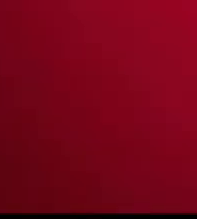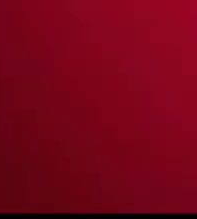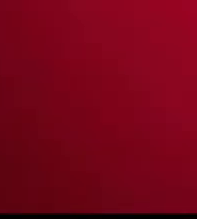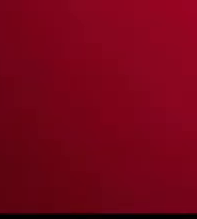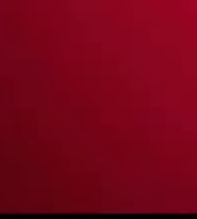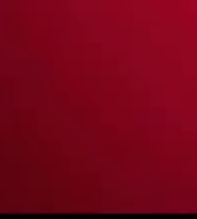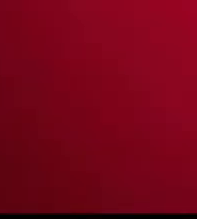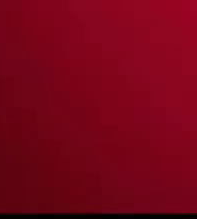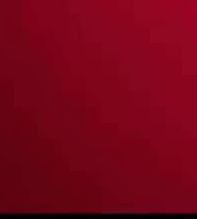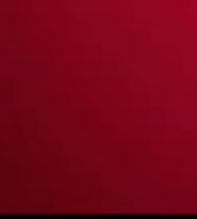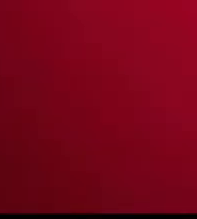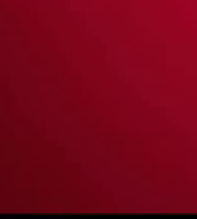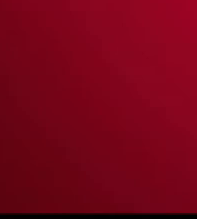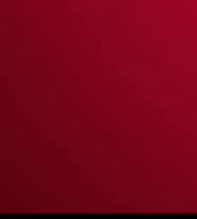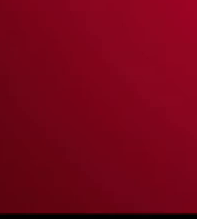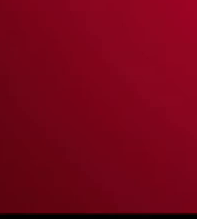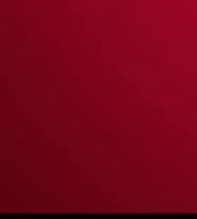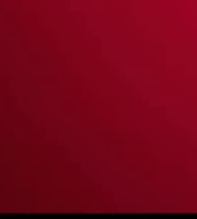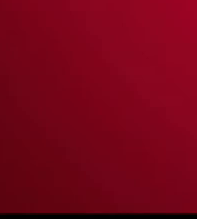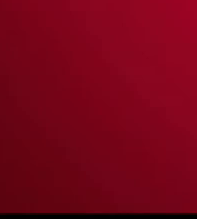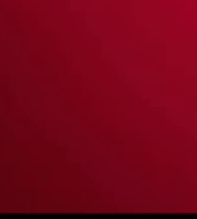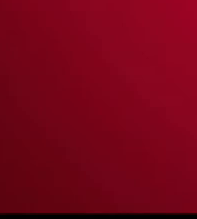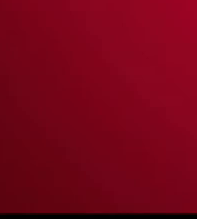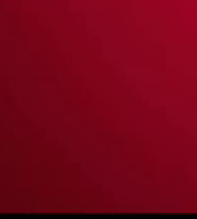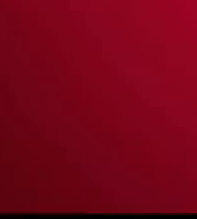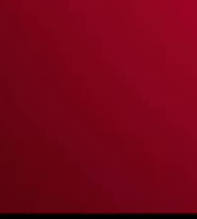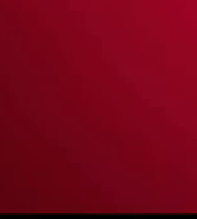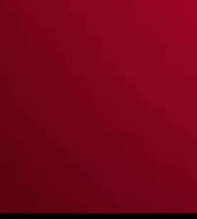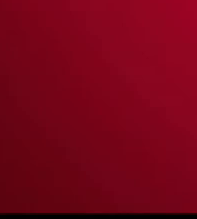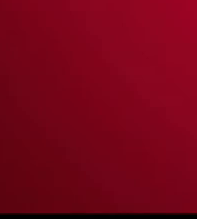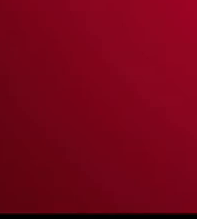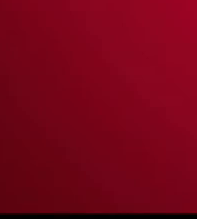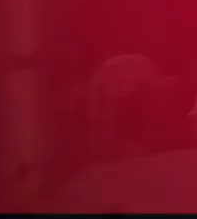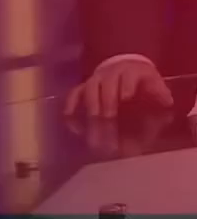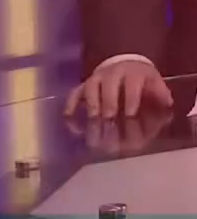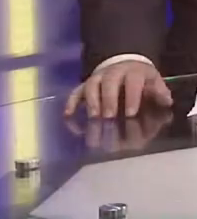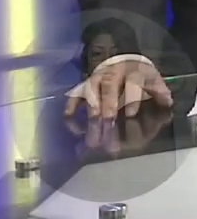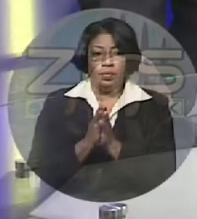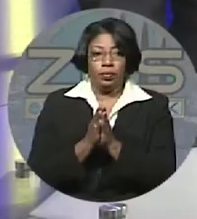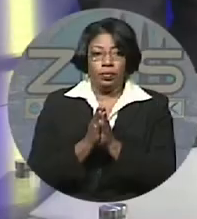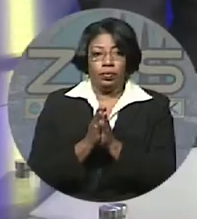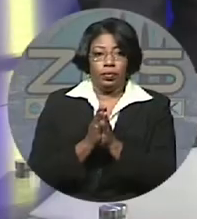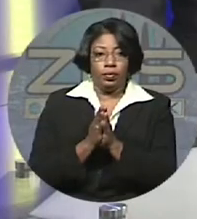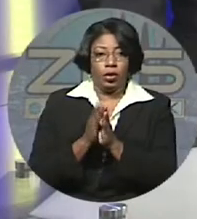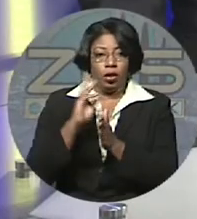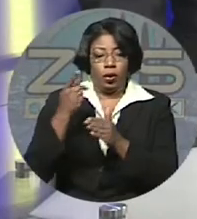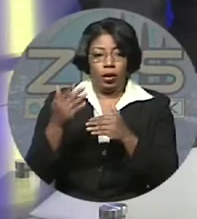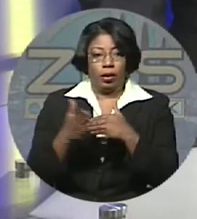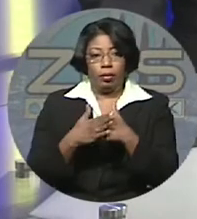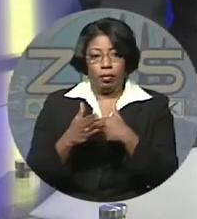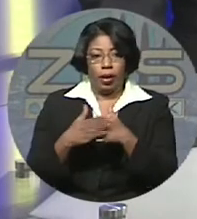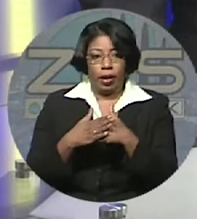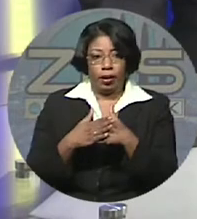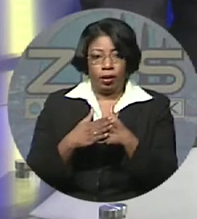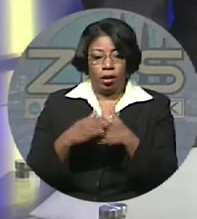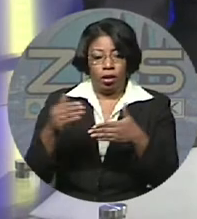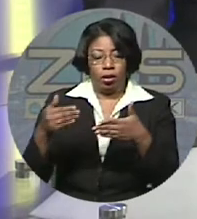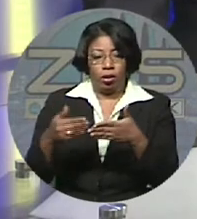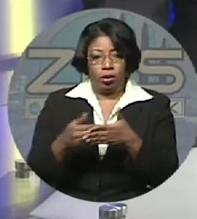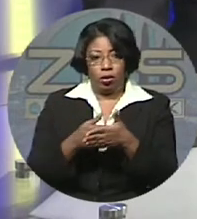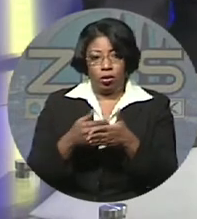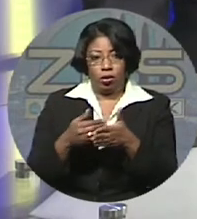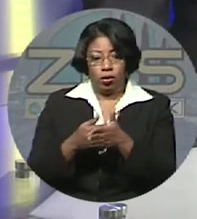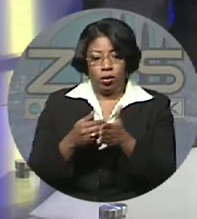portion of the news brought to you by McDonald's. McDonald's, I'm loving it. Welcome back. The news of the murder of